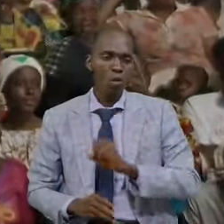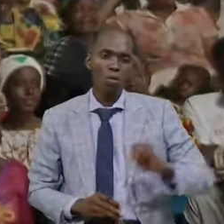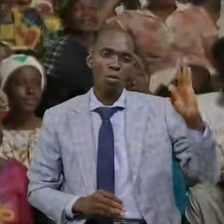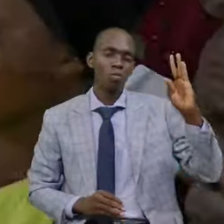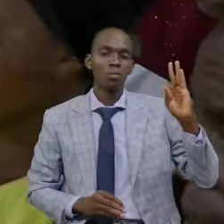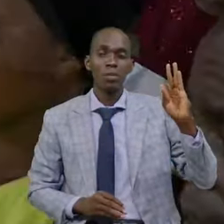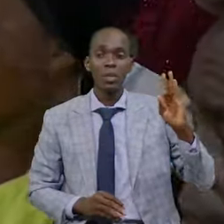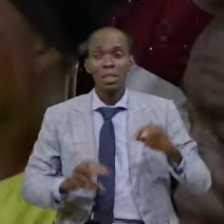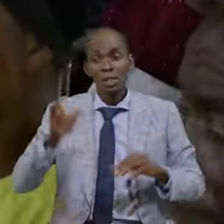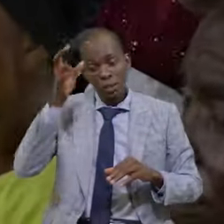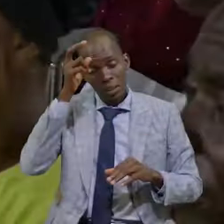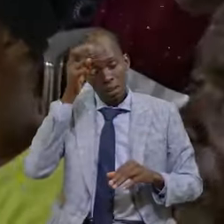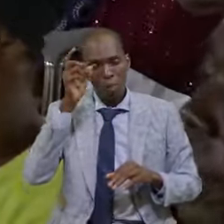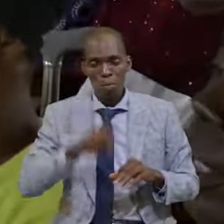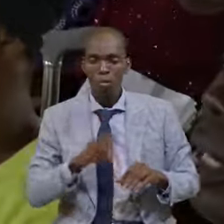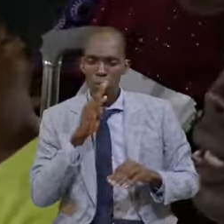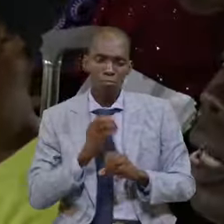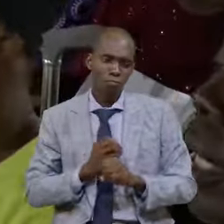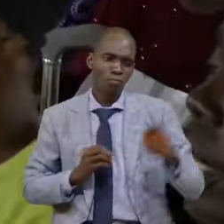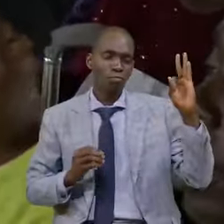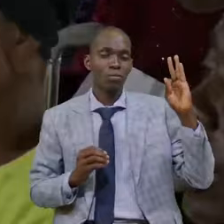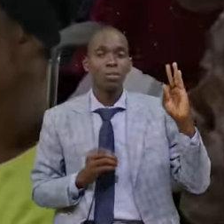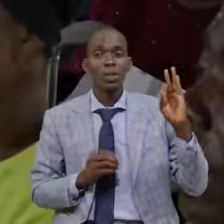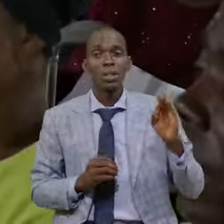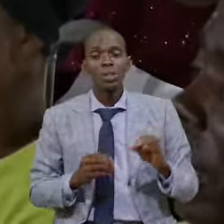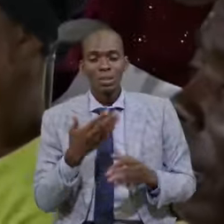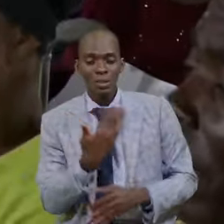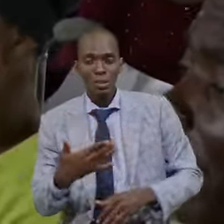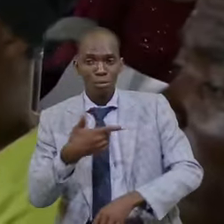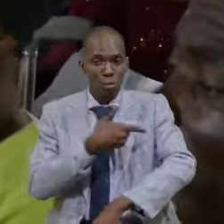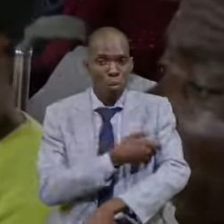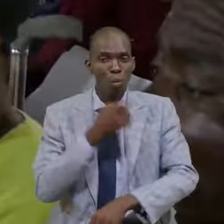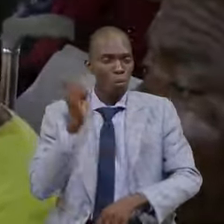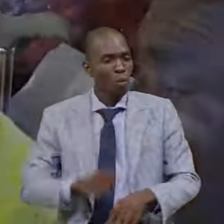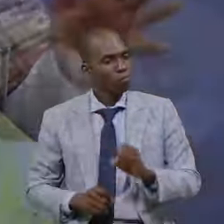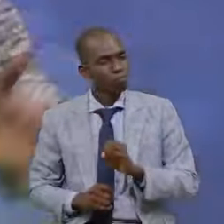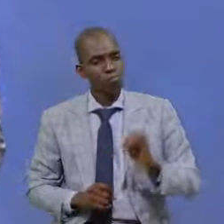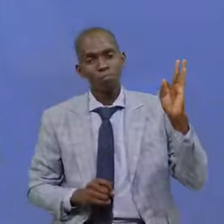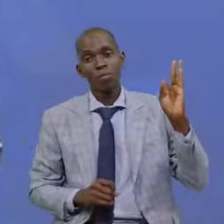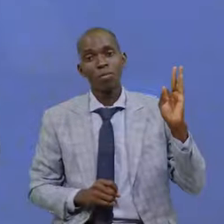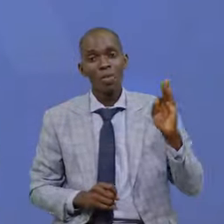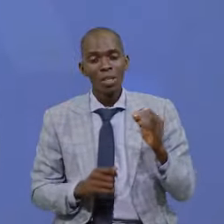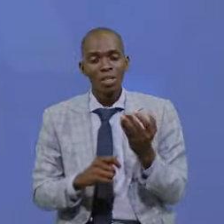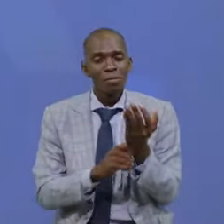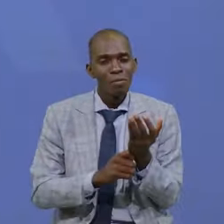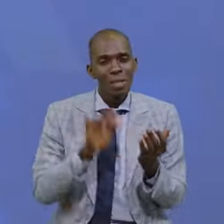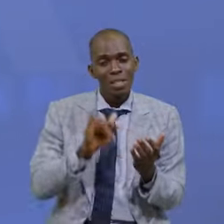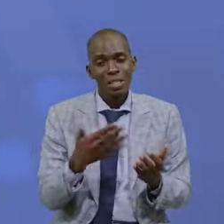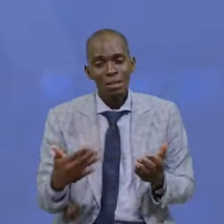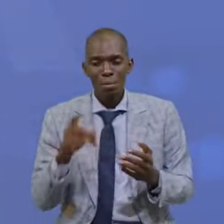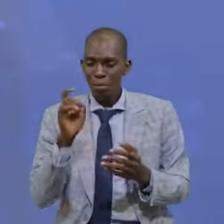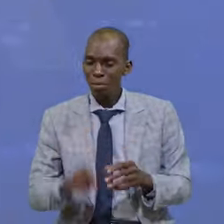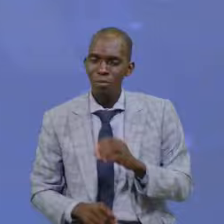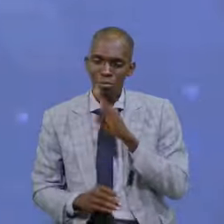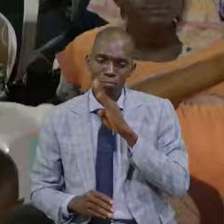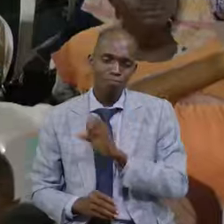Satan will have to go. Substance will have to go. Sensuality will have